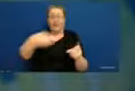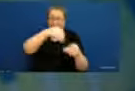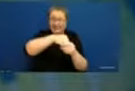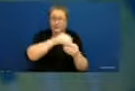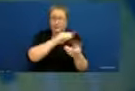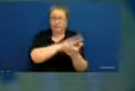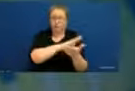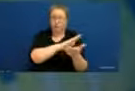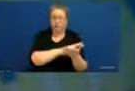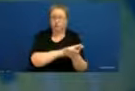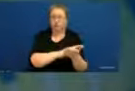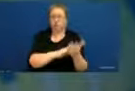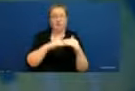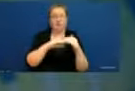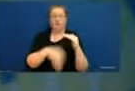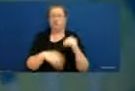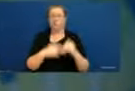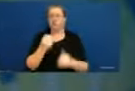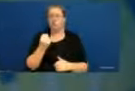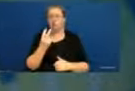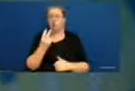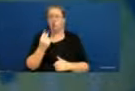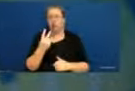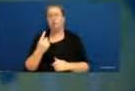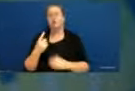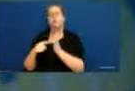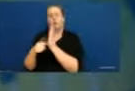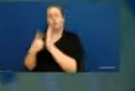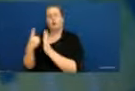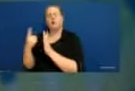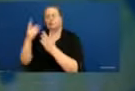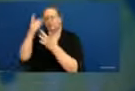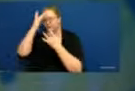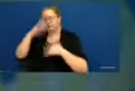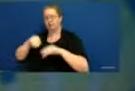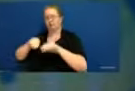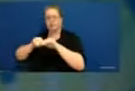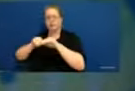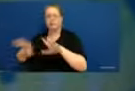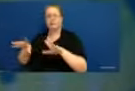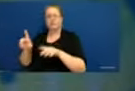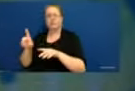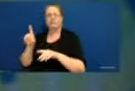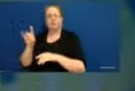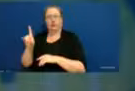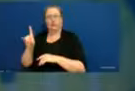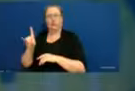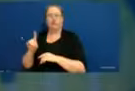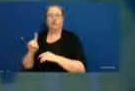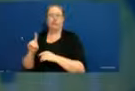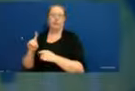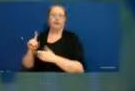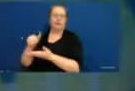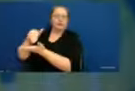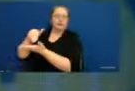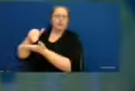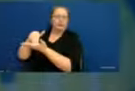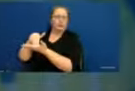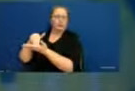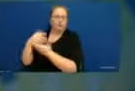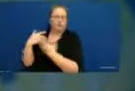incidences where there's been transmission within the school setting. And we've had one outbreak in a school in the interior